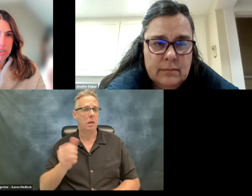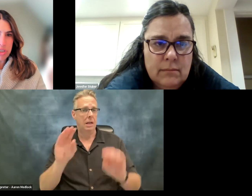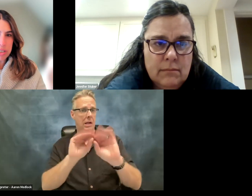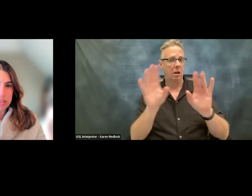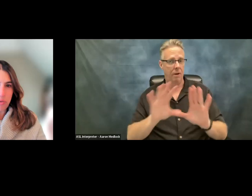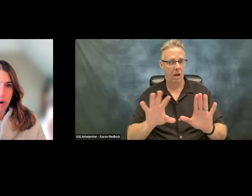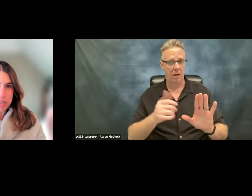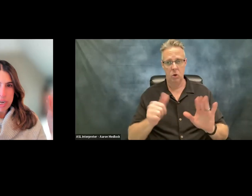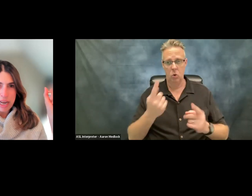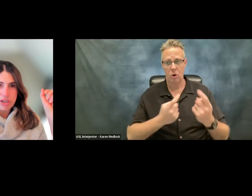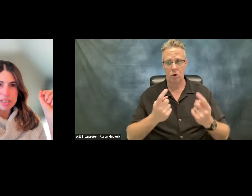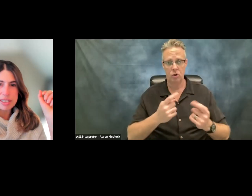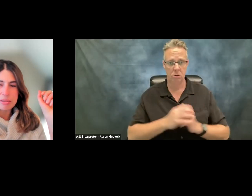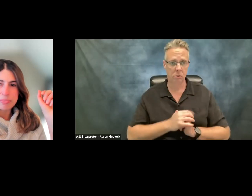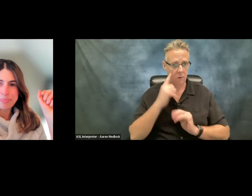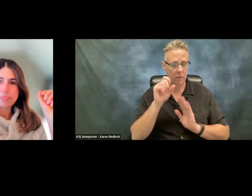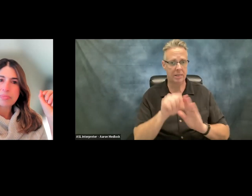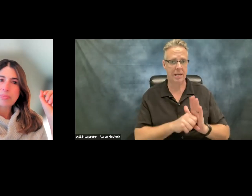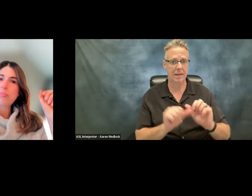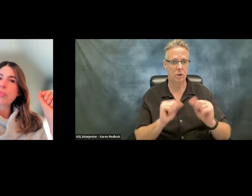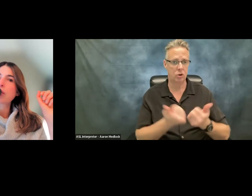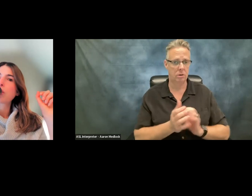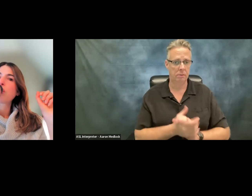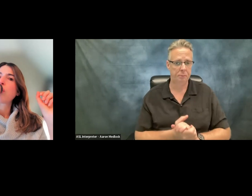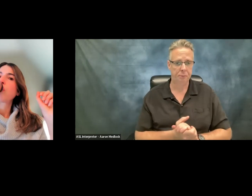clarifying questions for our state agencies?